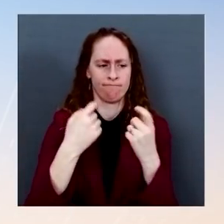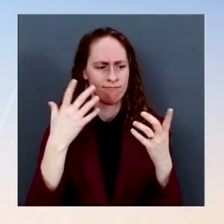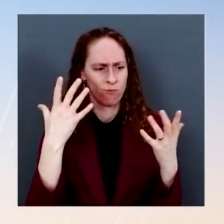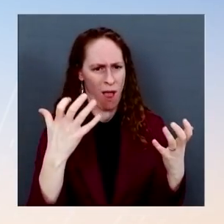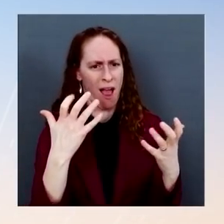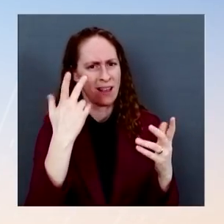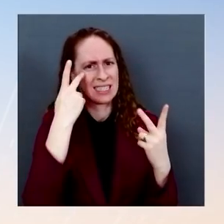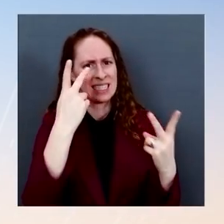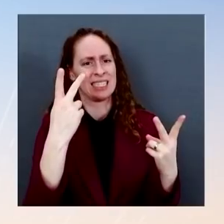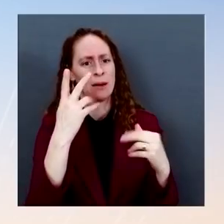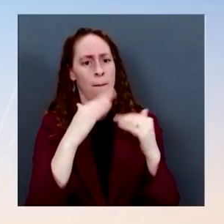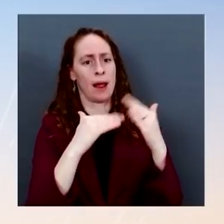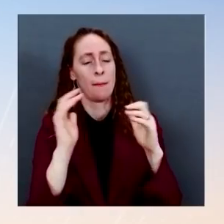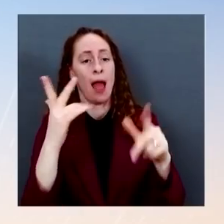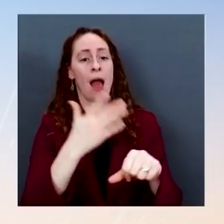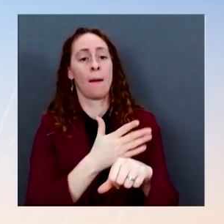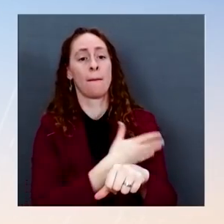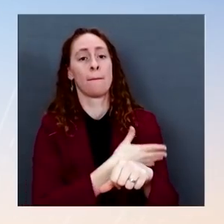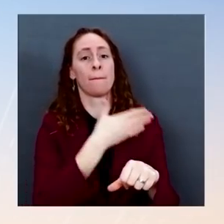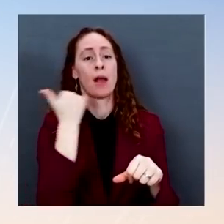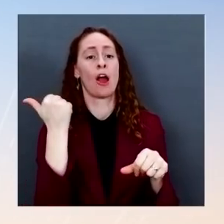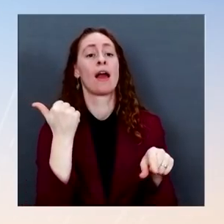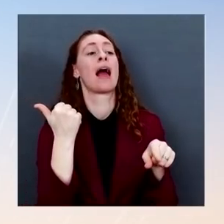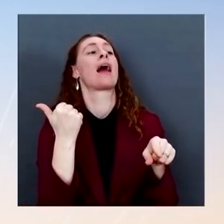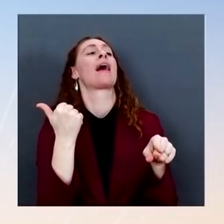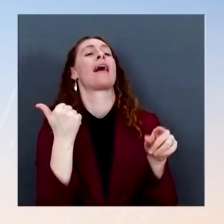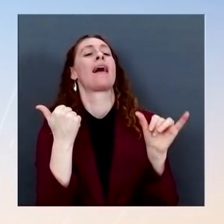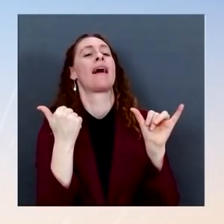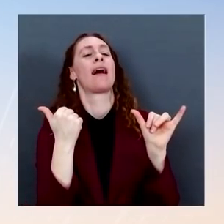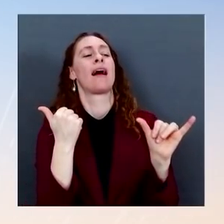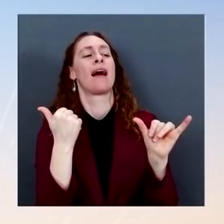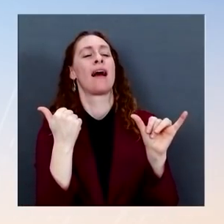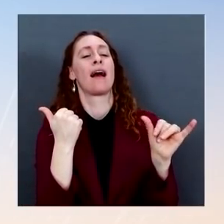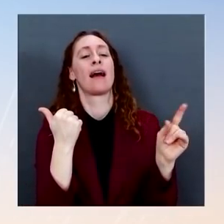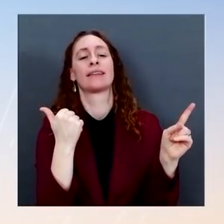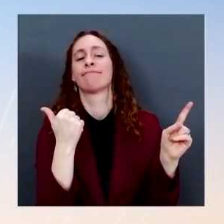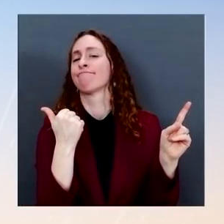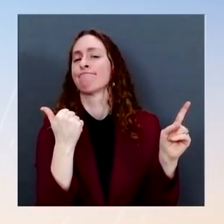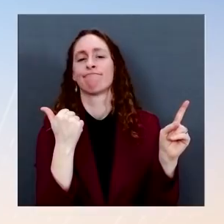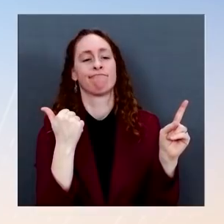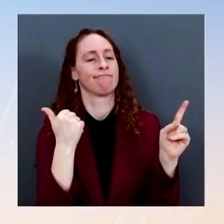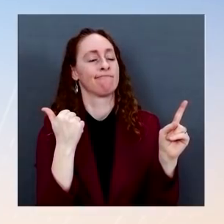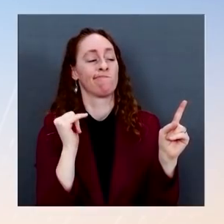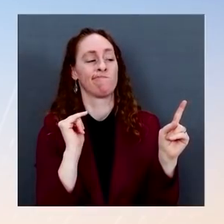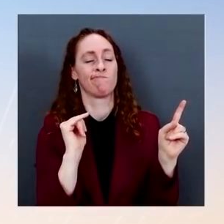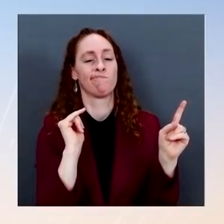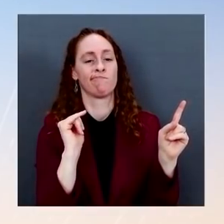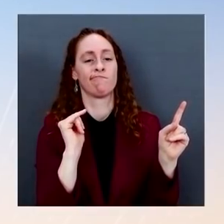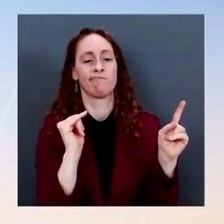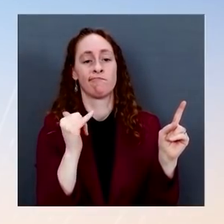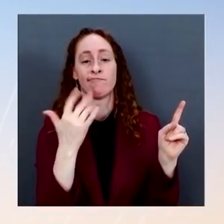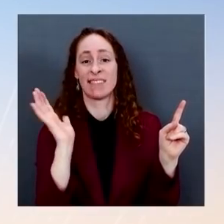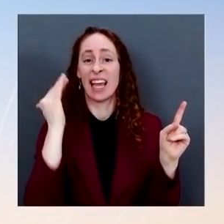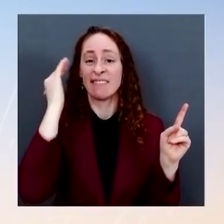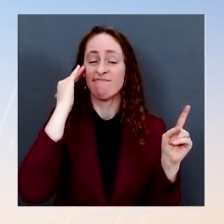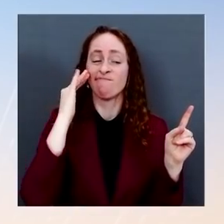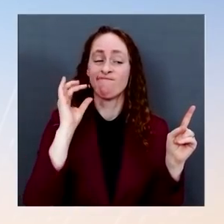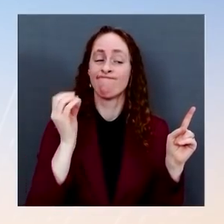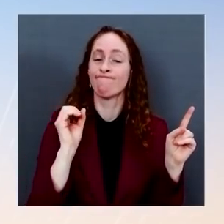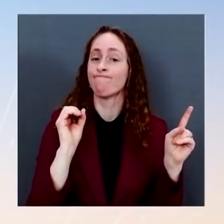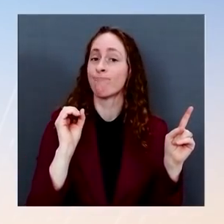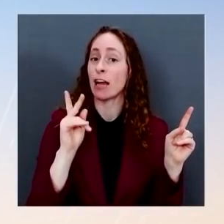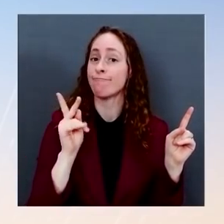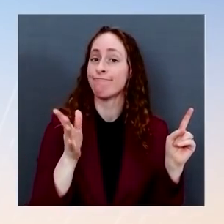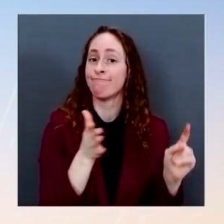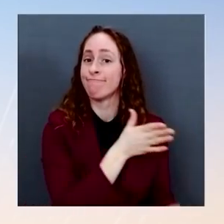fact. Go ahead. Yeah, thank you, Jen. In a press call this afternoon, Representative Jayapal, chair, one of the House Progressive Caucus, called on